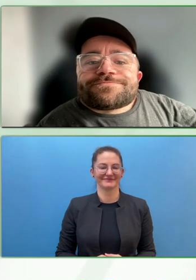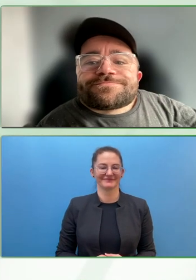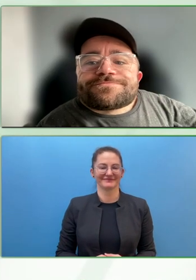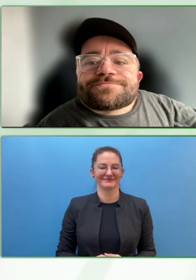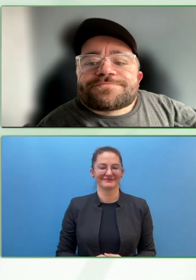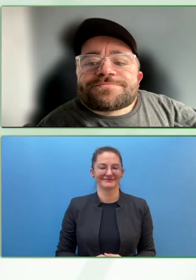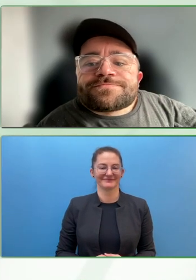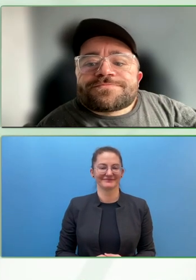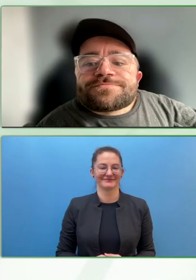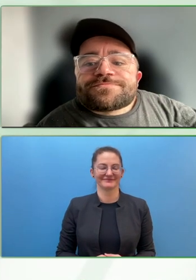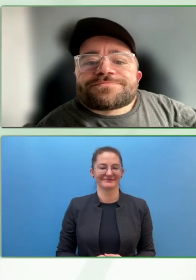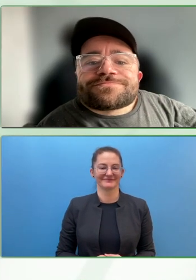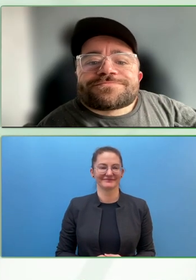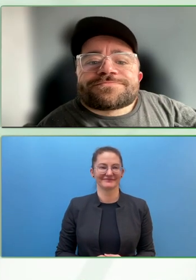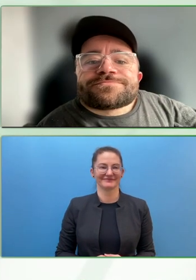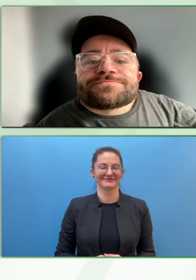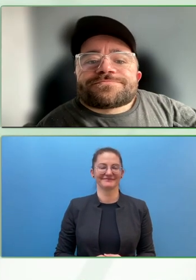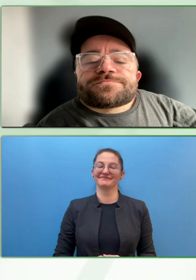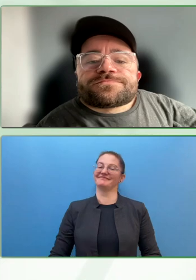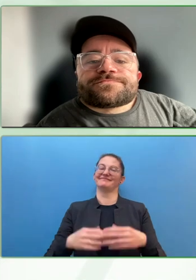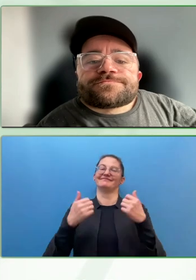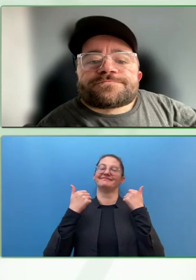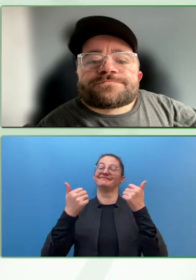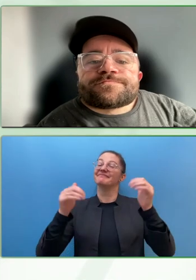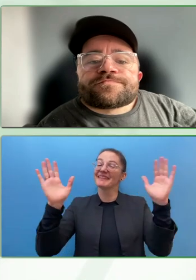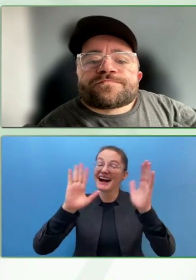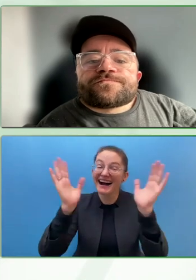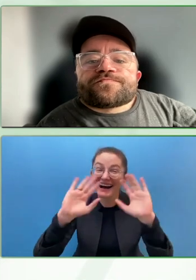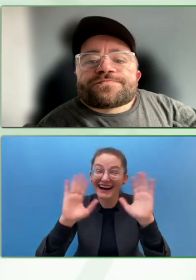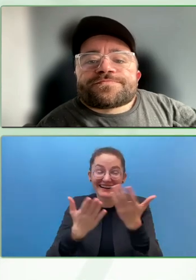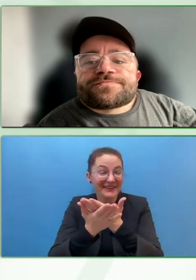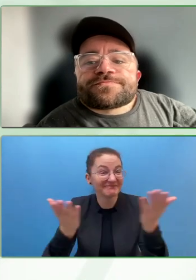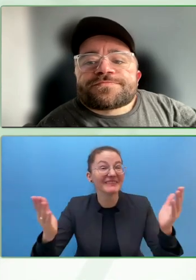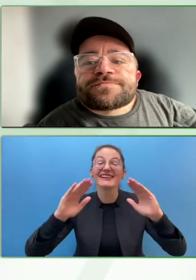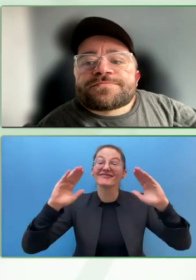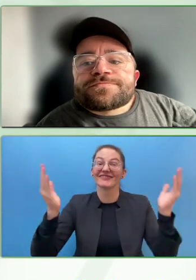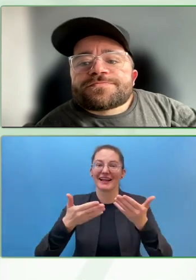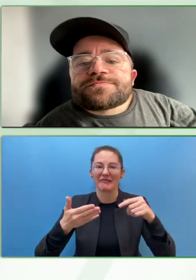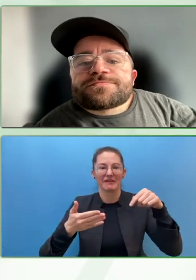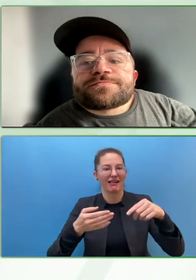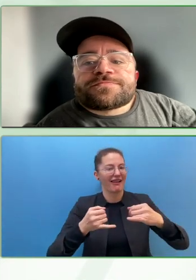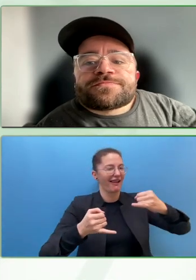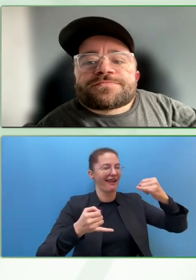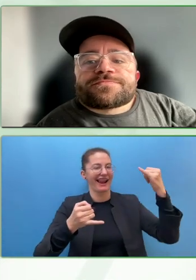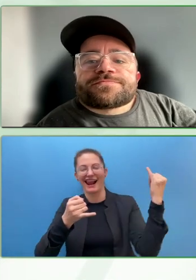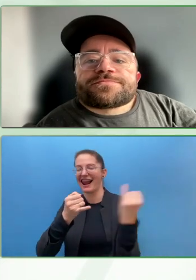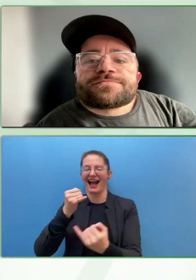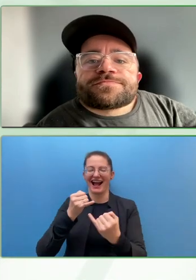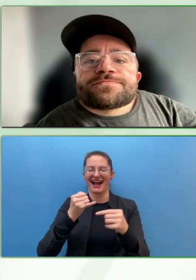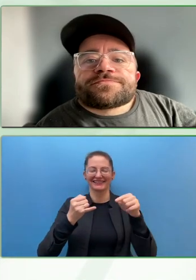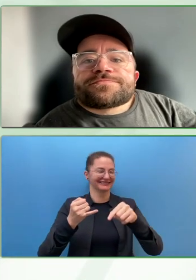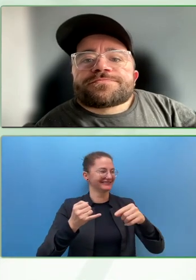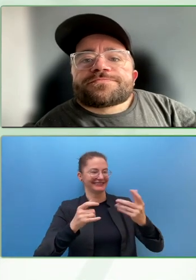Hello everyone and welcome to the last fireside chat of the Zero Project Conference